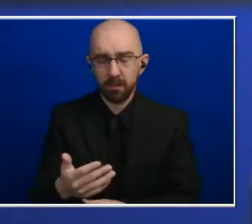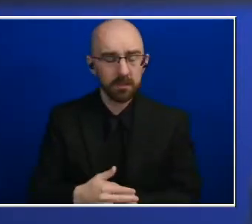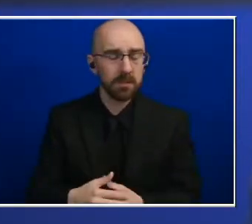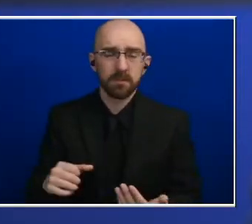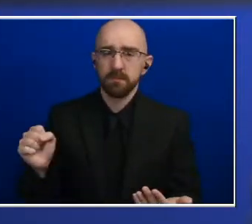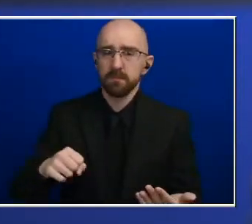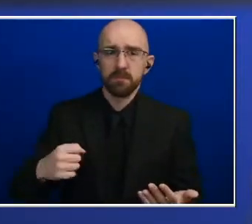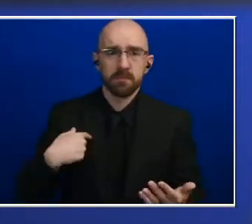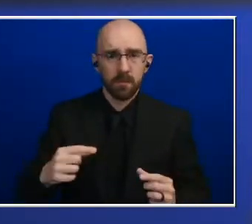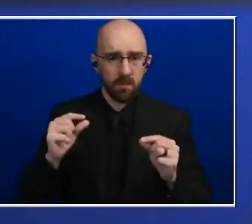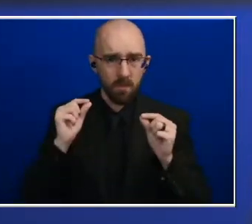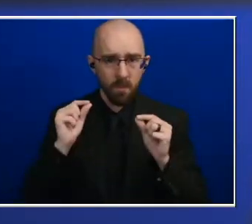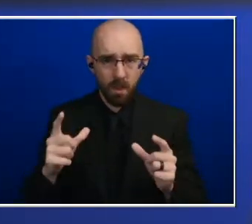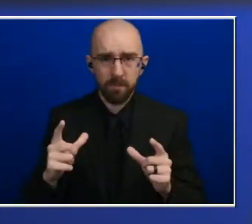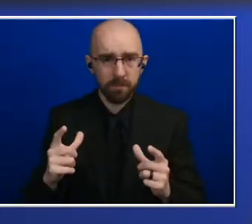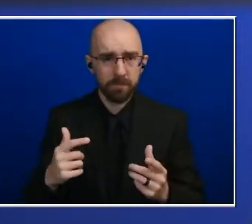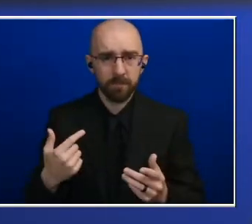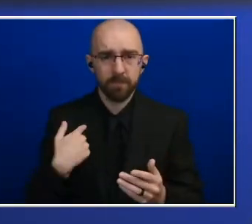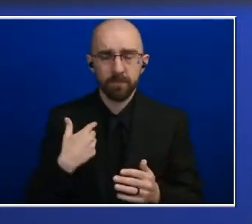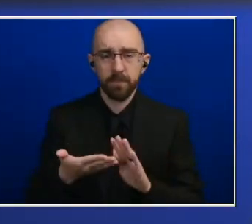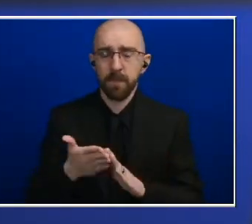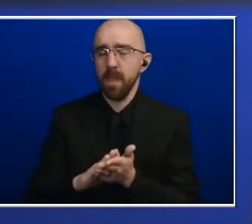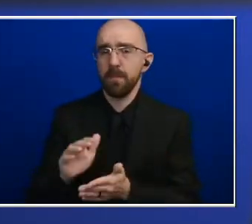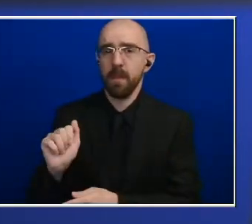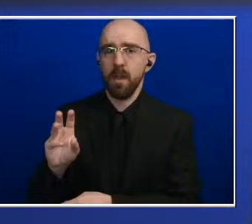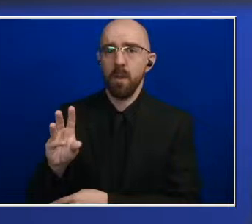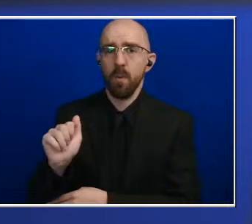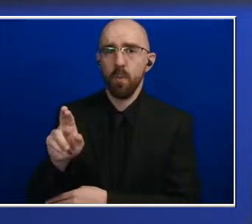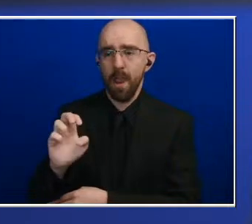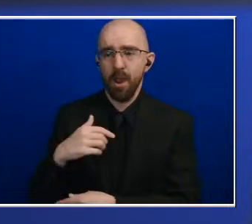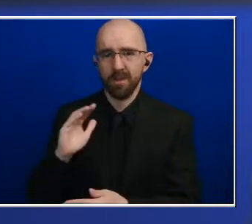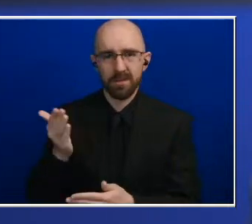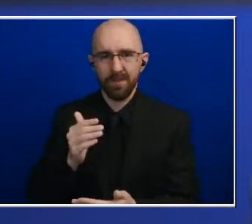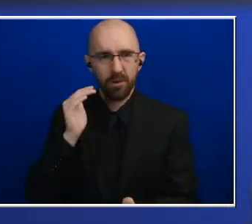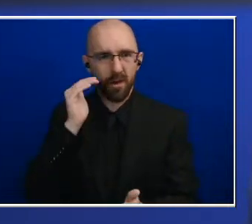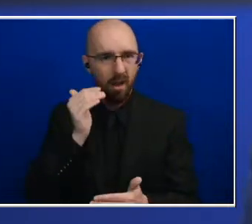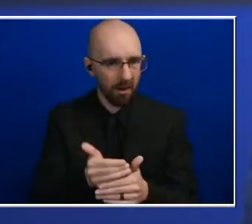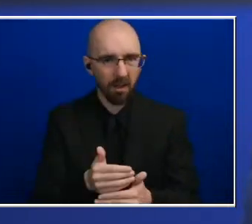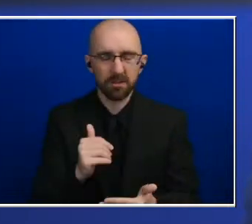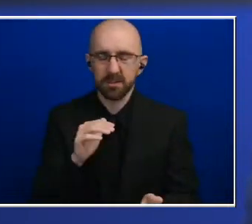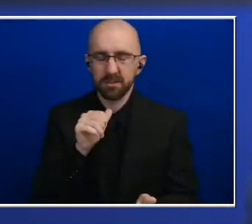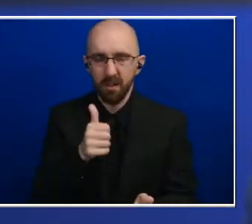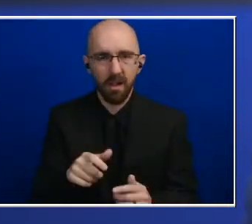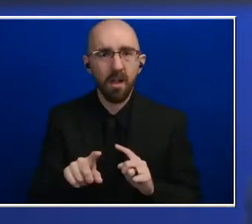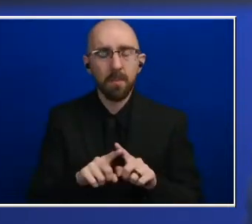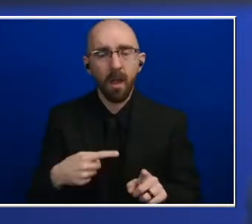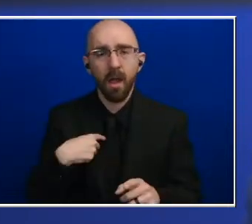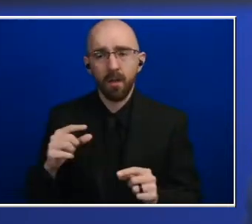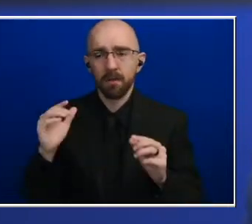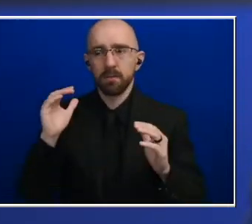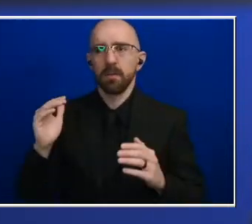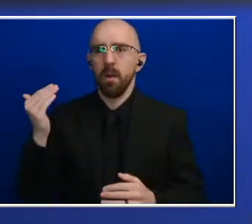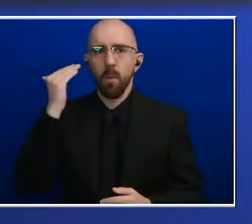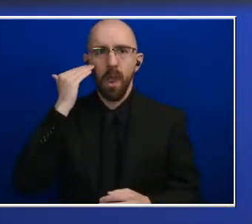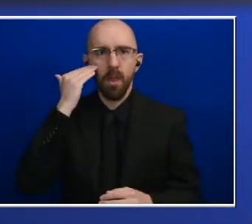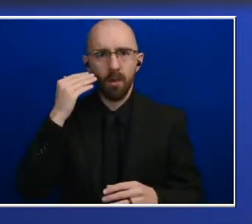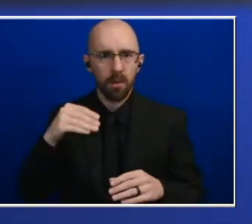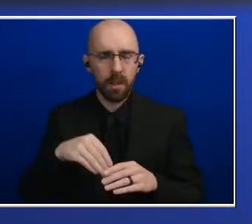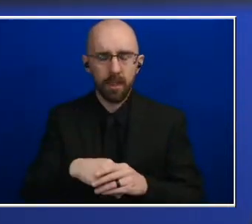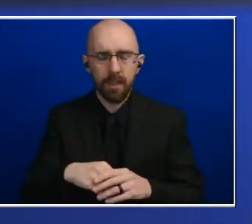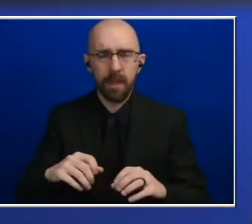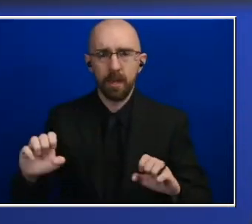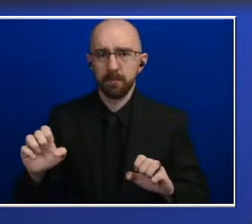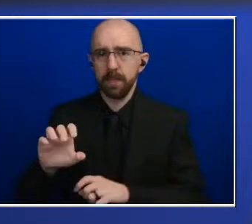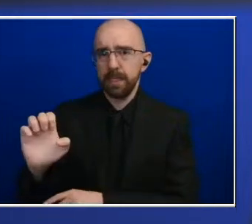up, I came aware. I guess I was never unconscious. I became aware in the emergency room when they